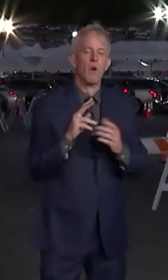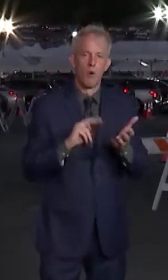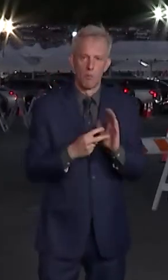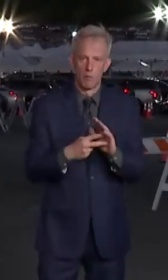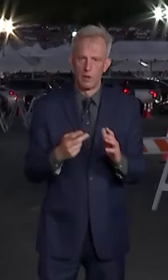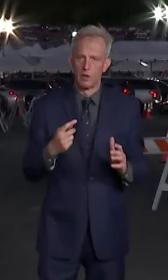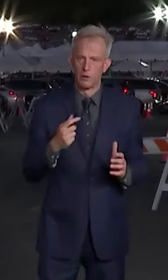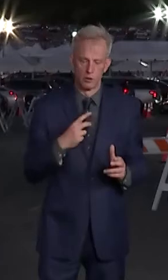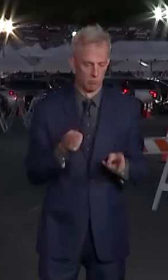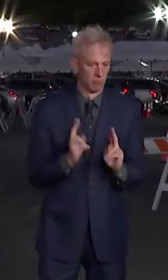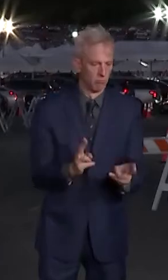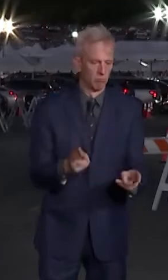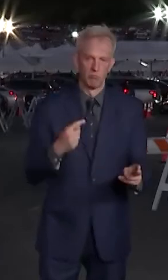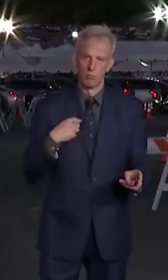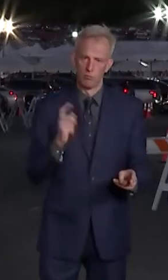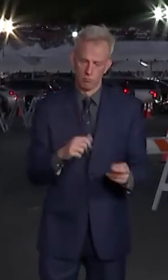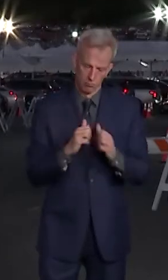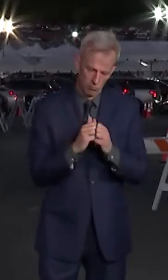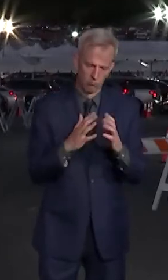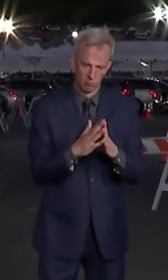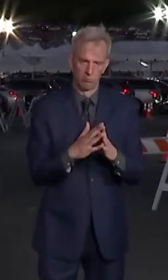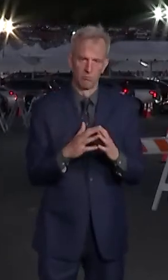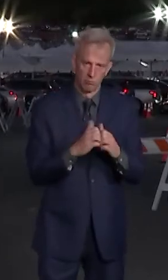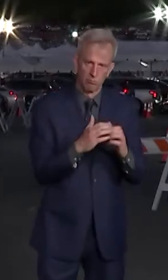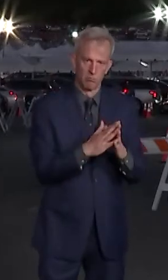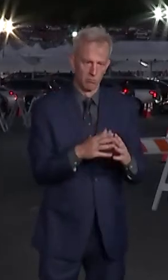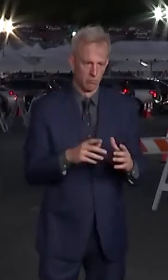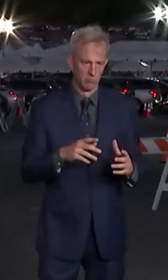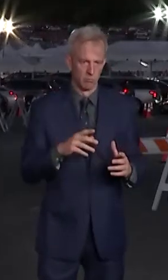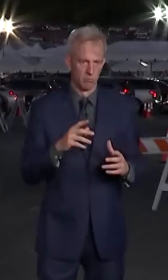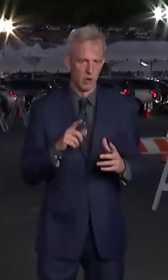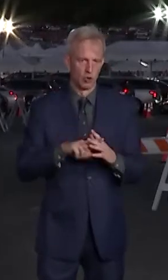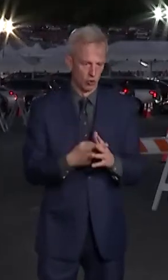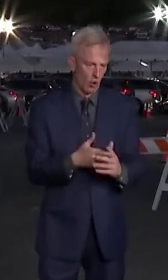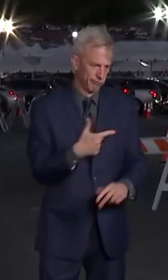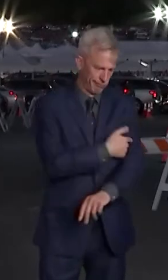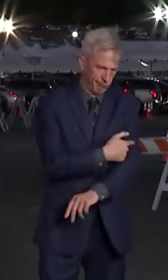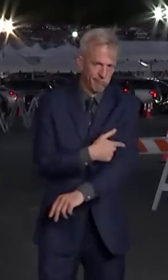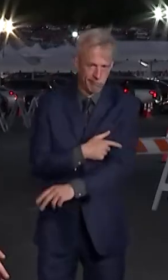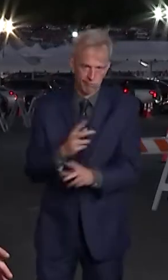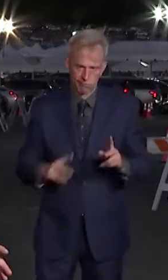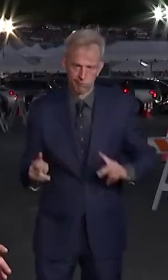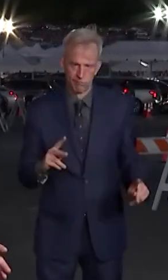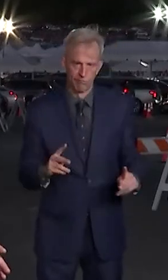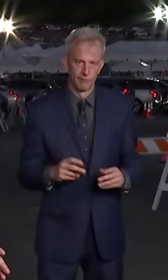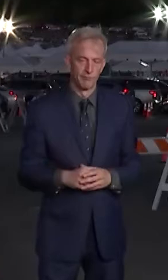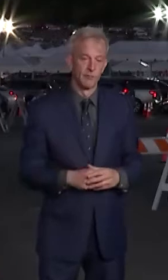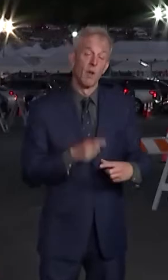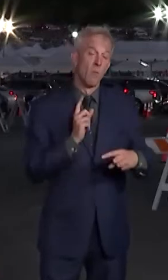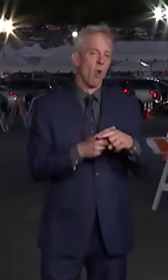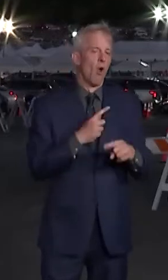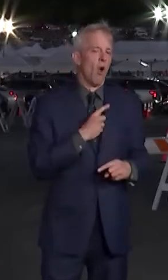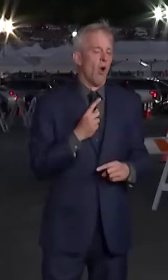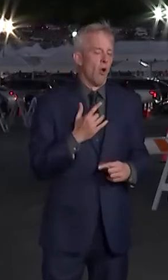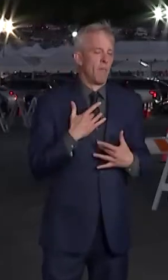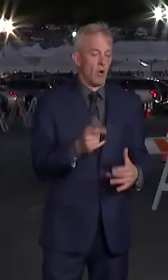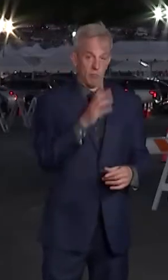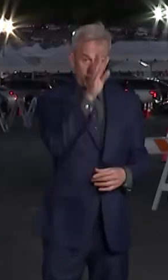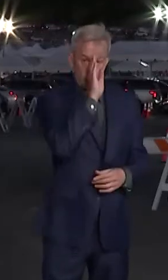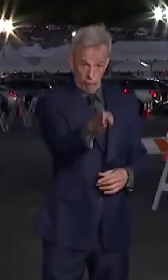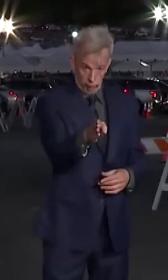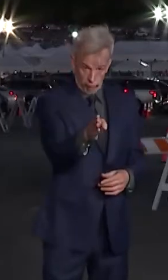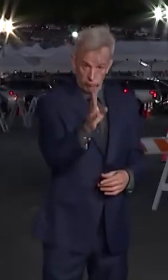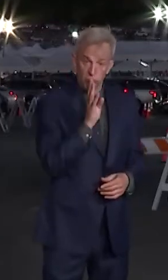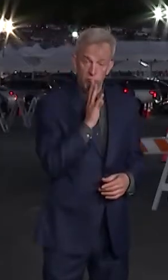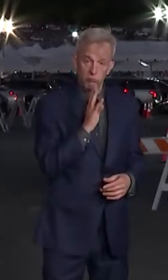like it to continue vaccinating our residents. As always, I'm going to tell it to you straight in each of these briefings.